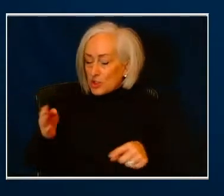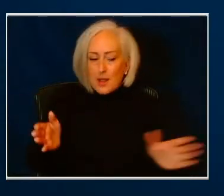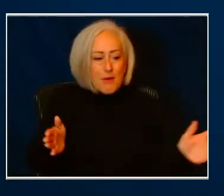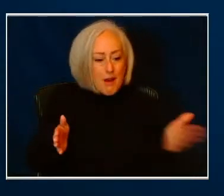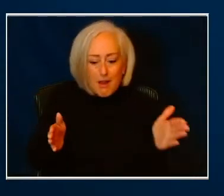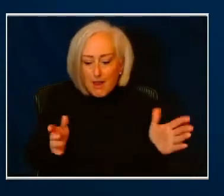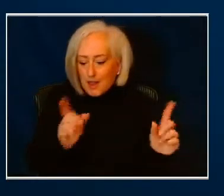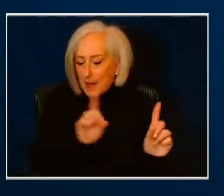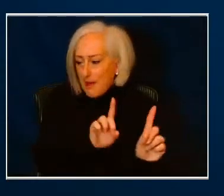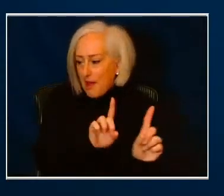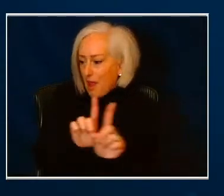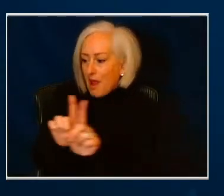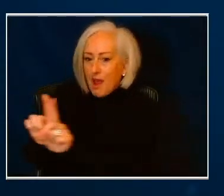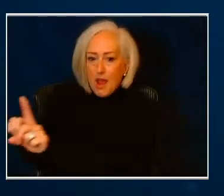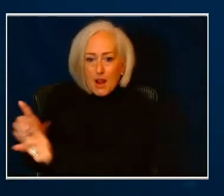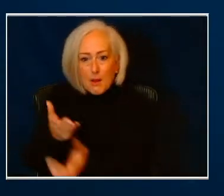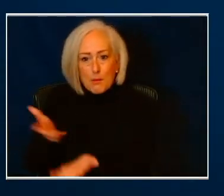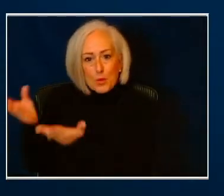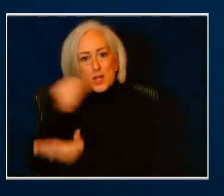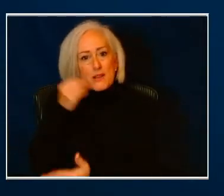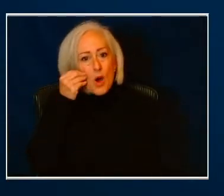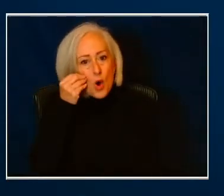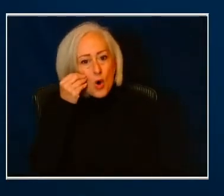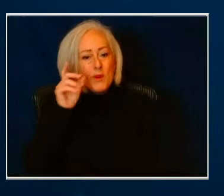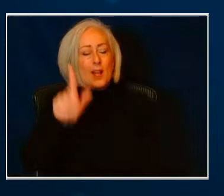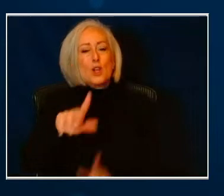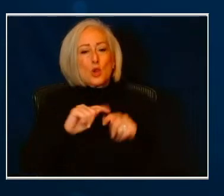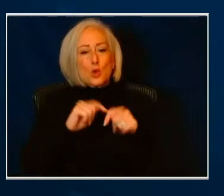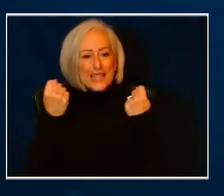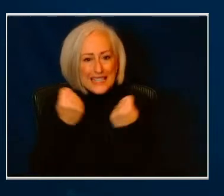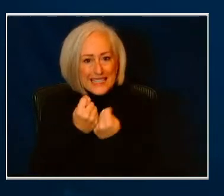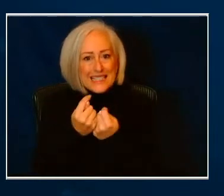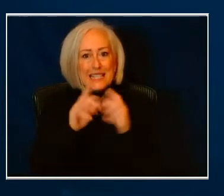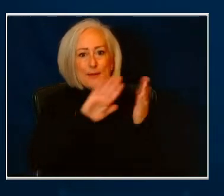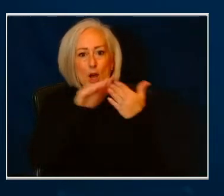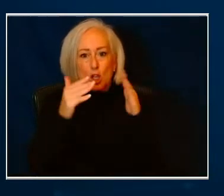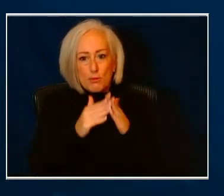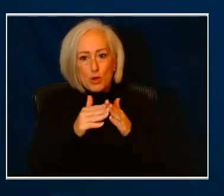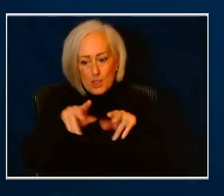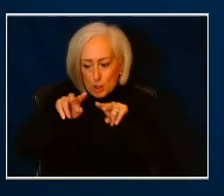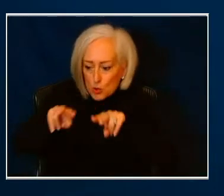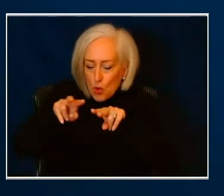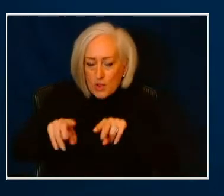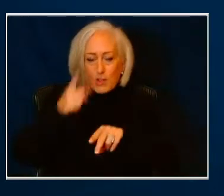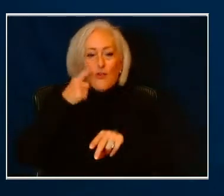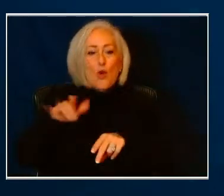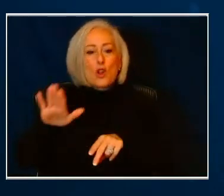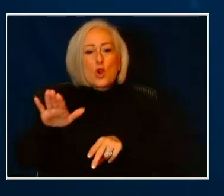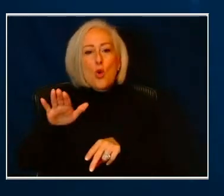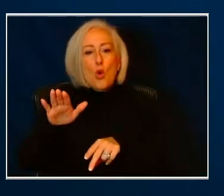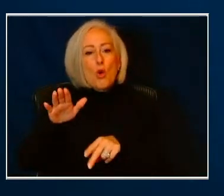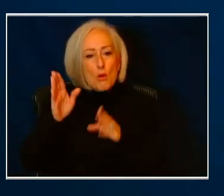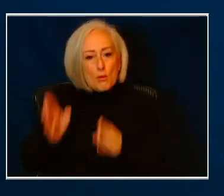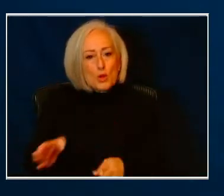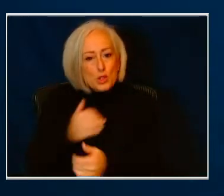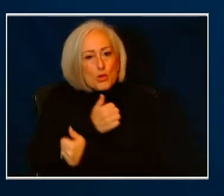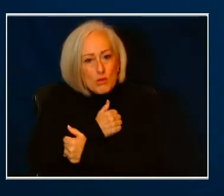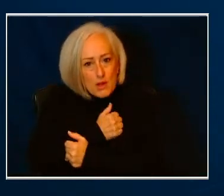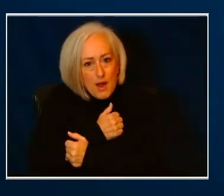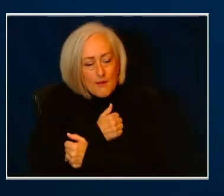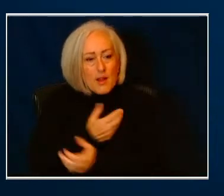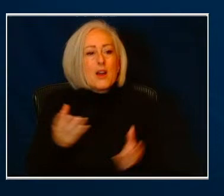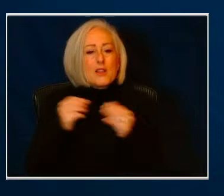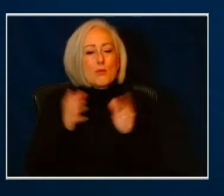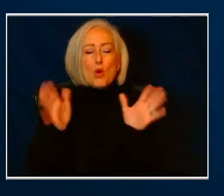whole team and a whole community to watch out for your loved one as well. And the more you talk about it, the more you help other people